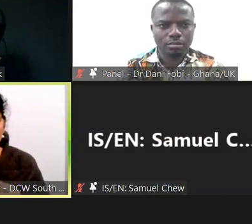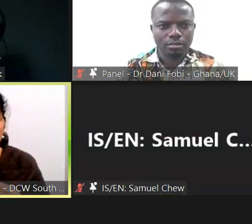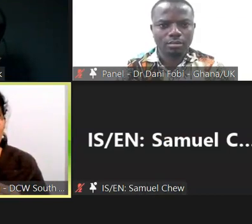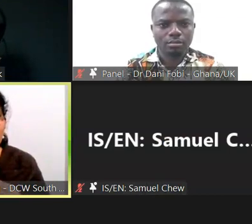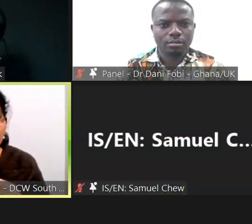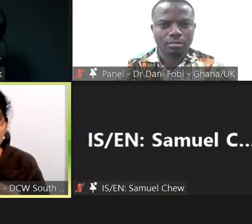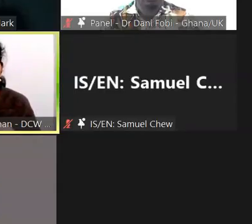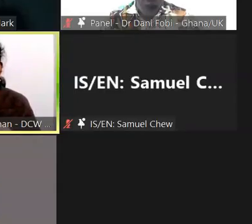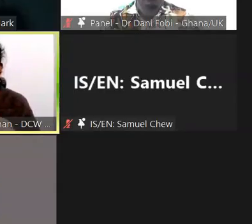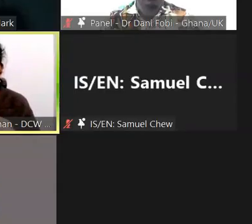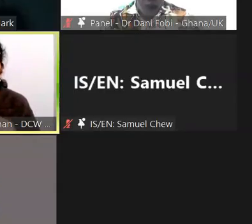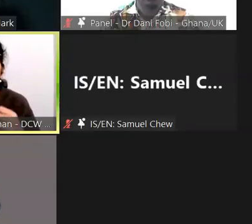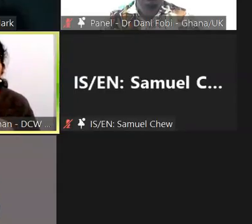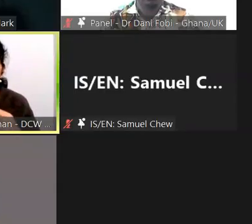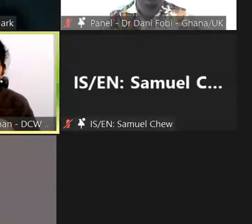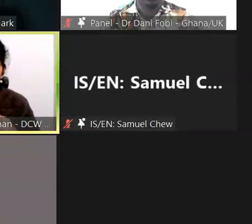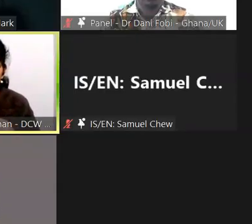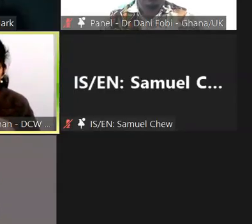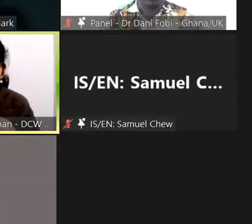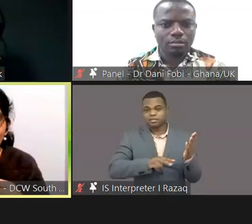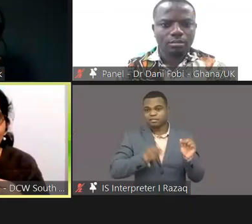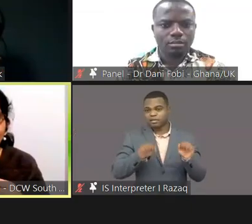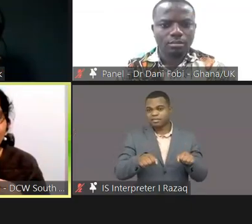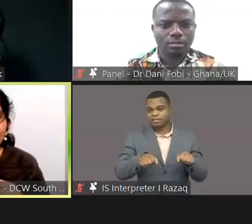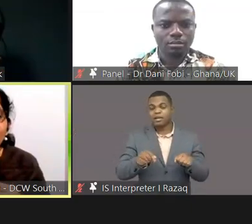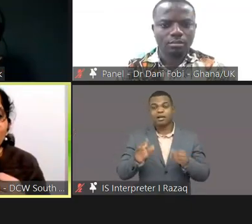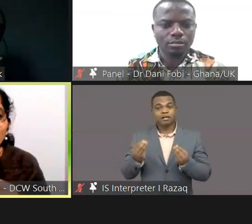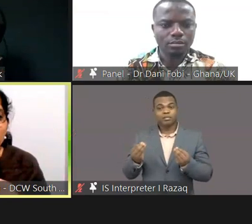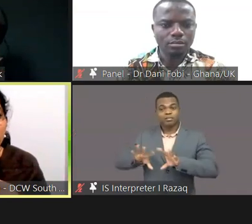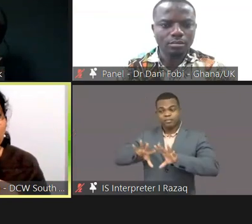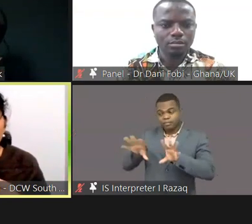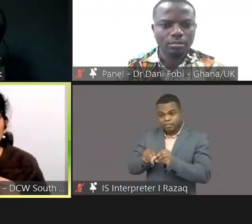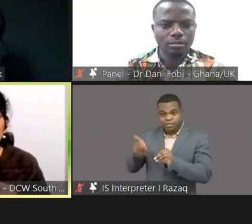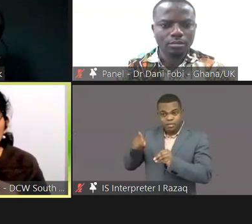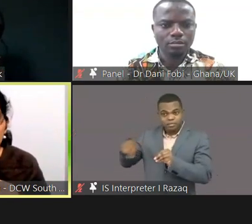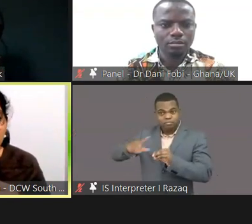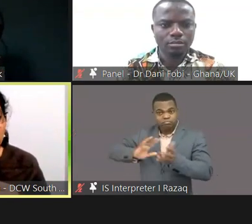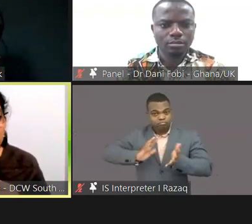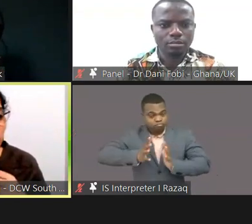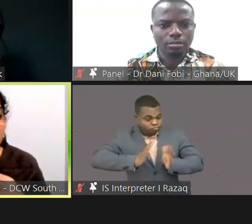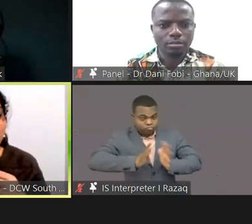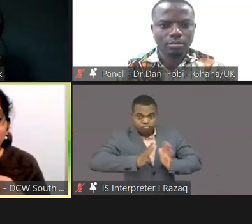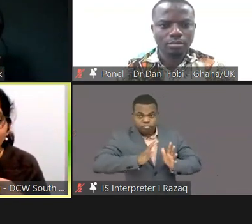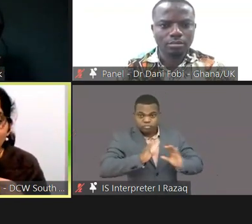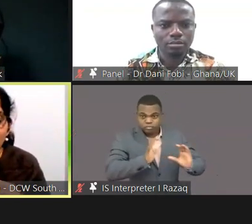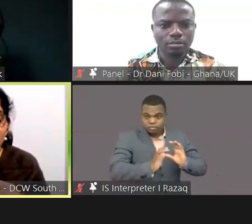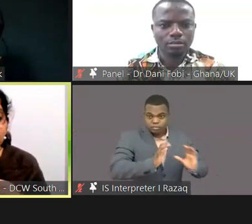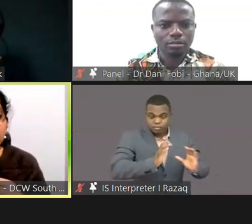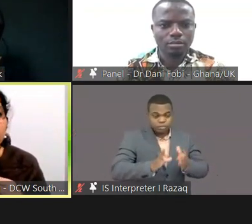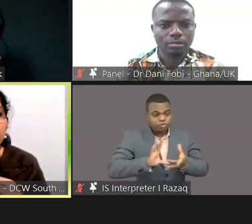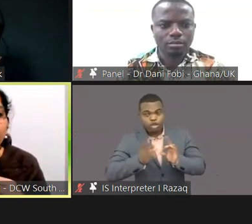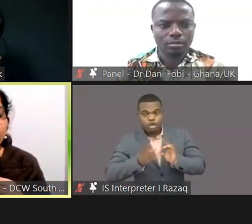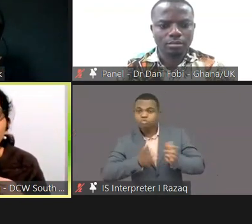to them. This way, they pick up a lot of vocabulary. Books are a good medium to pick up